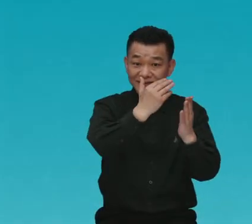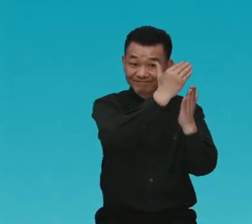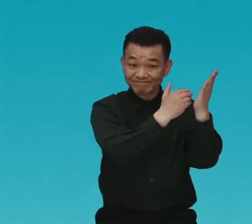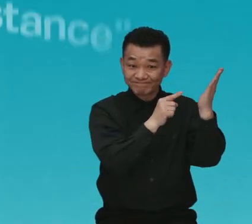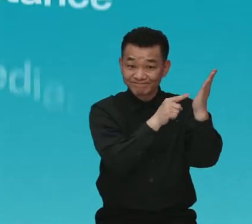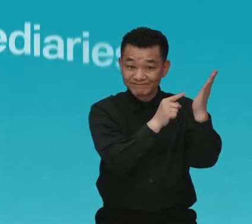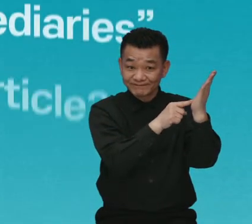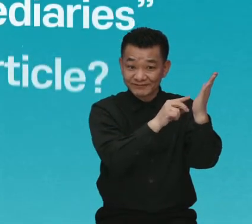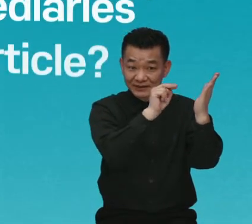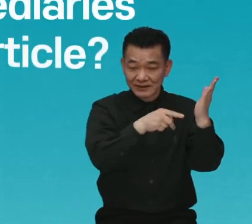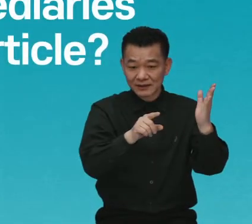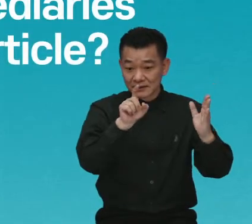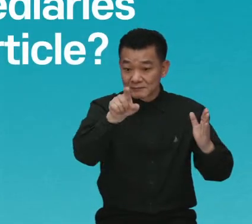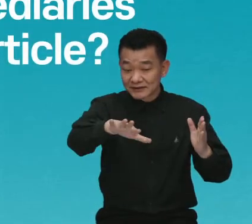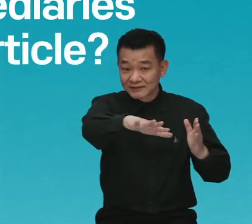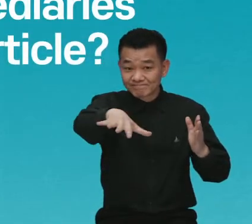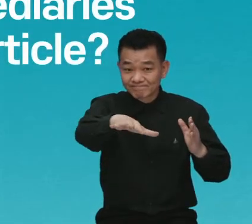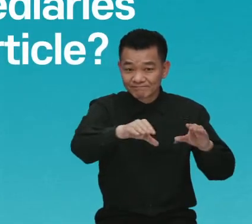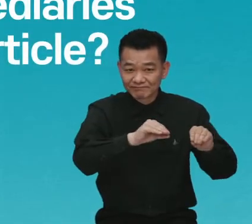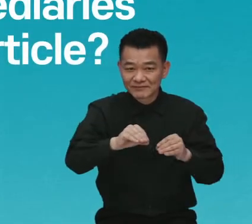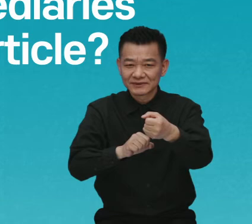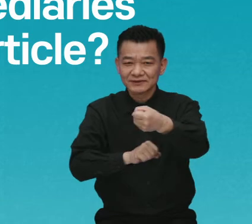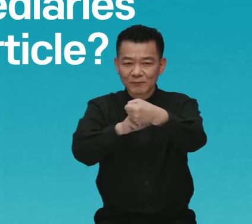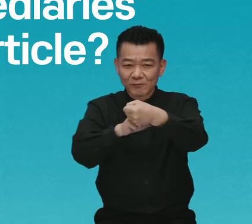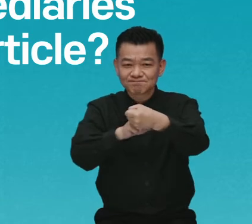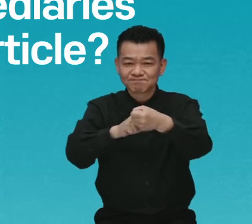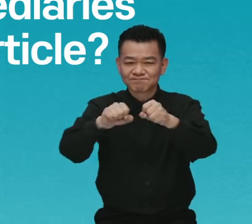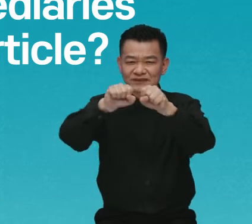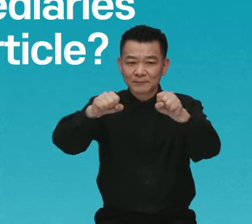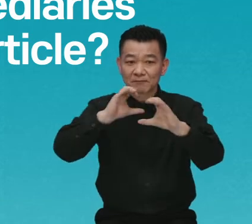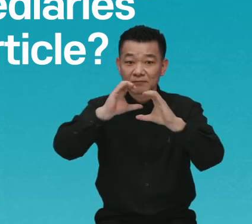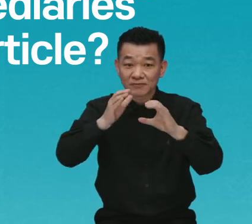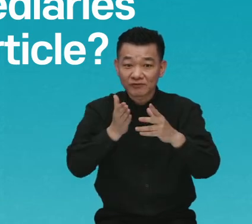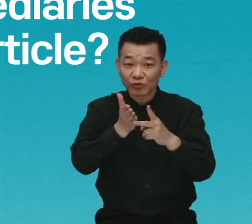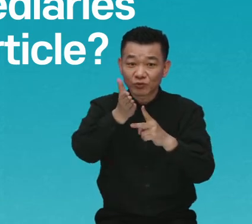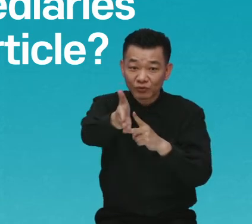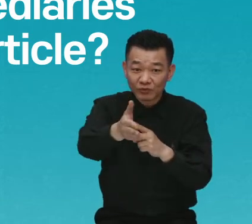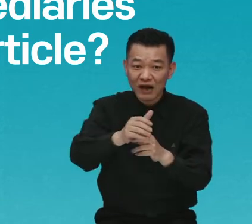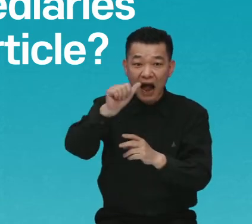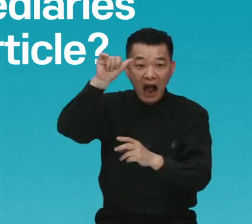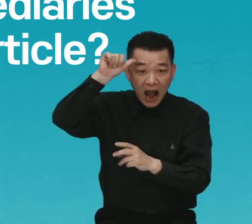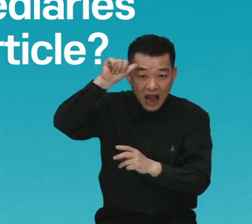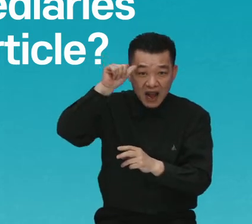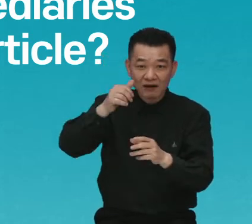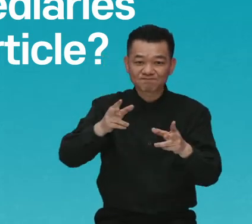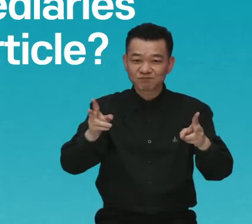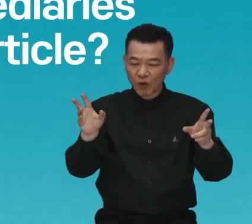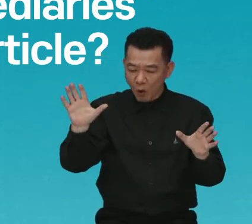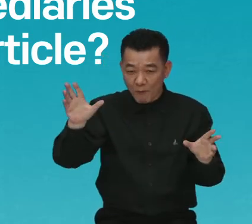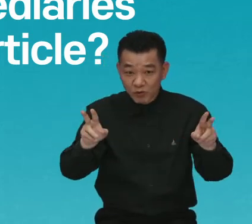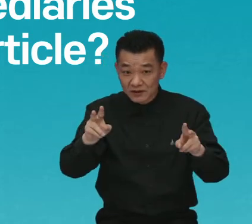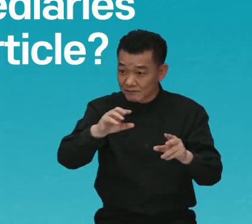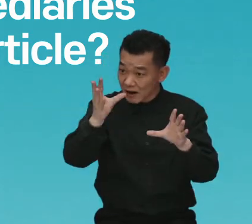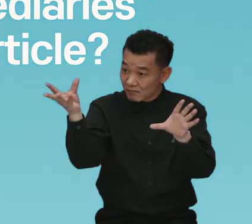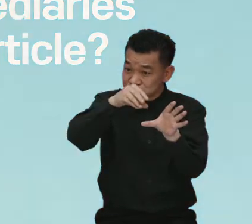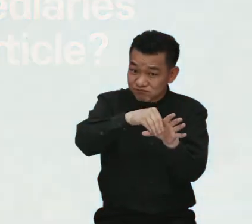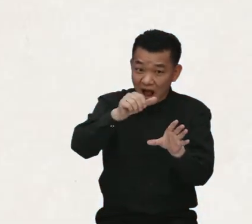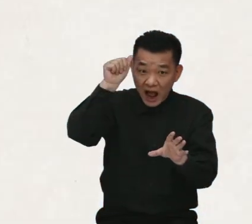Then, would AI robots also be included in these live assistants or intermediaries in this article?